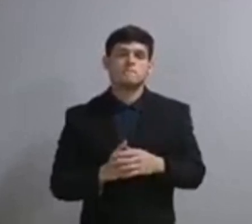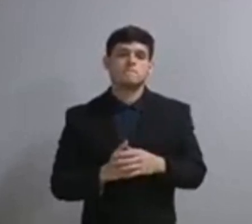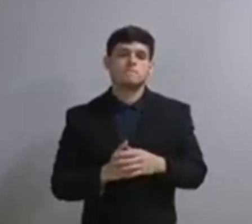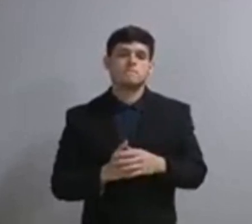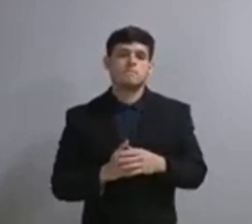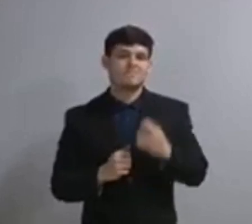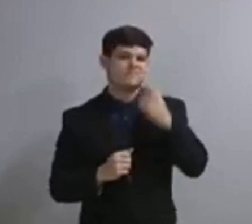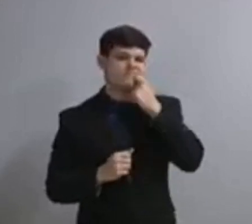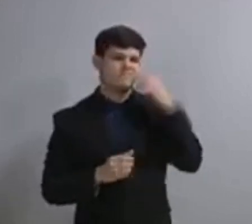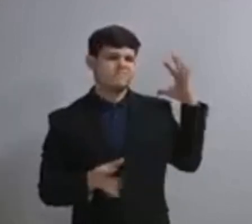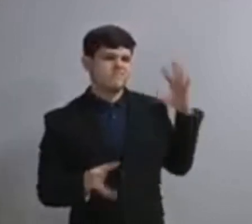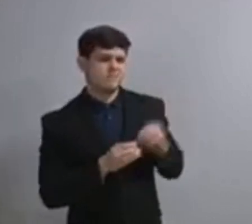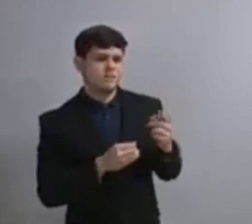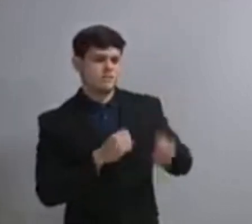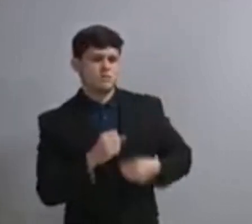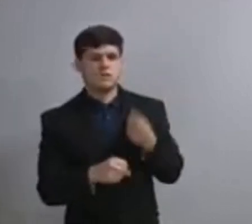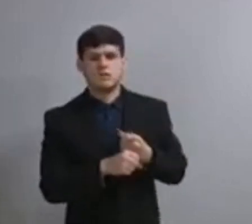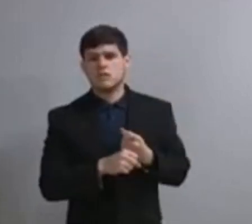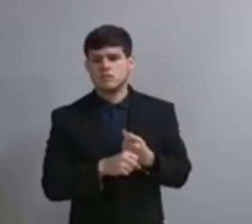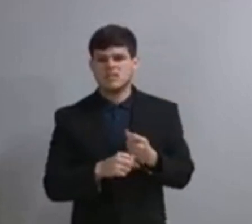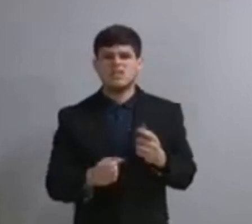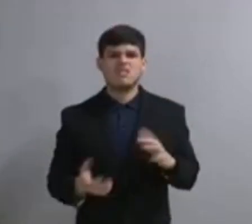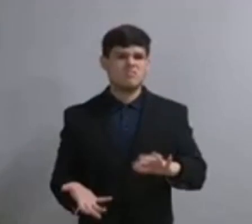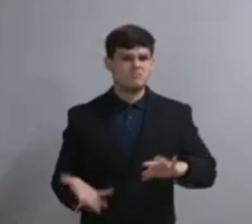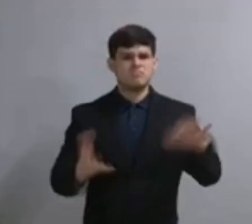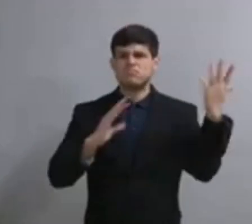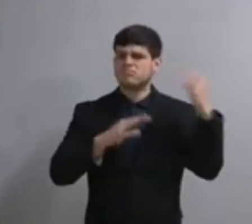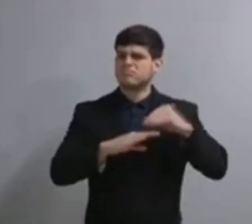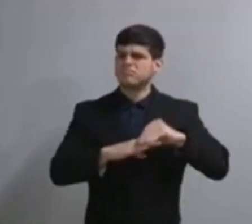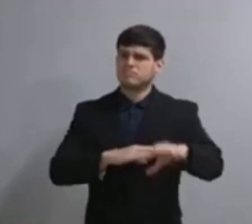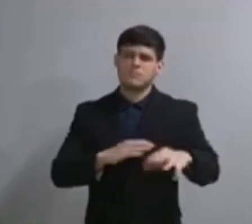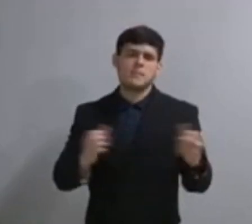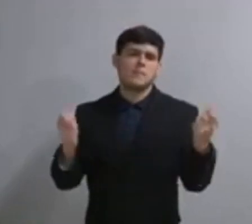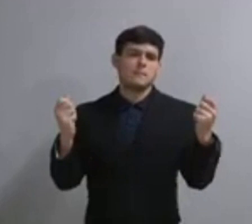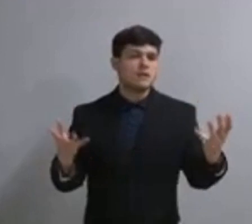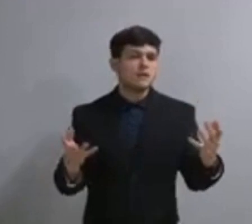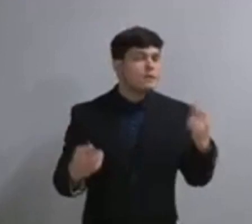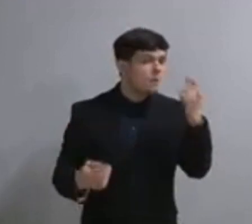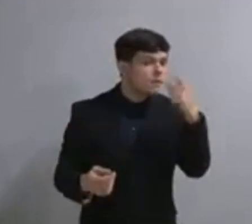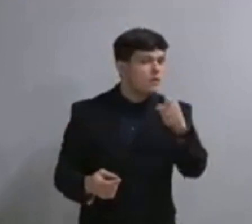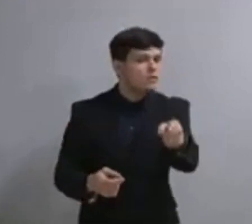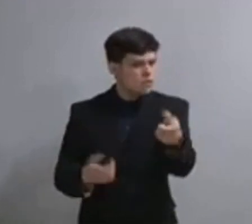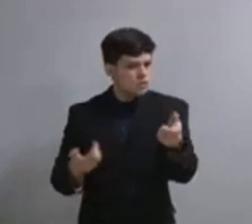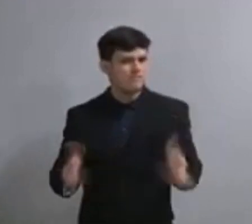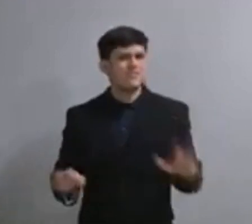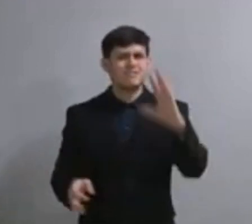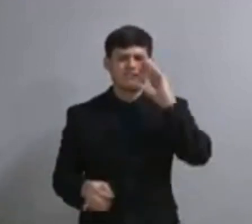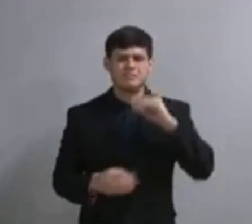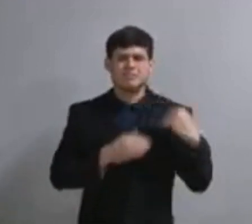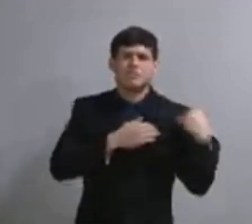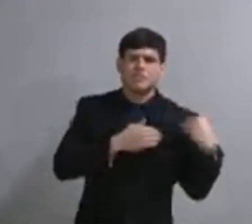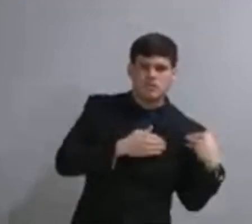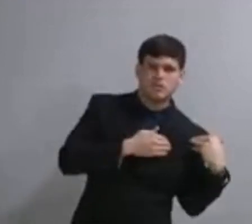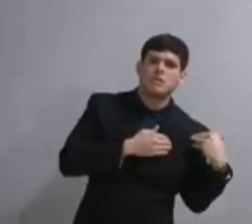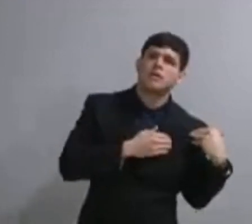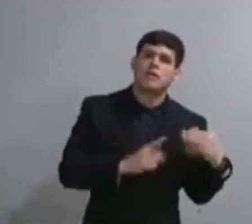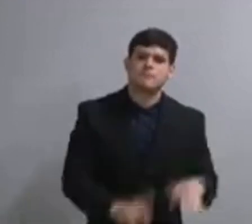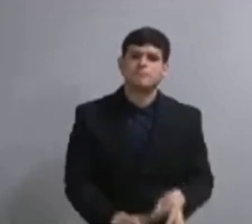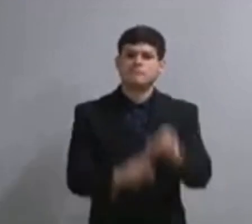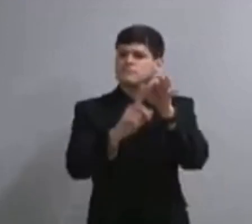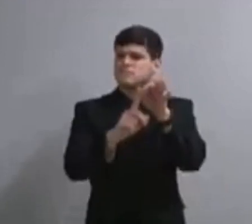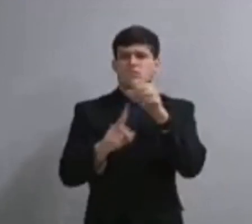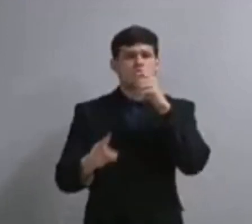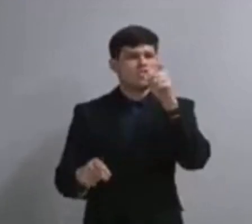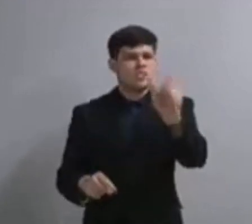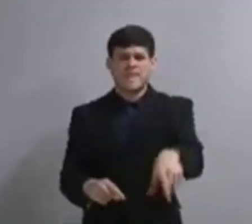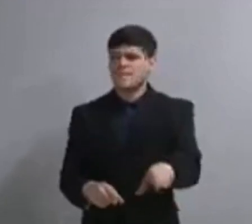This past year has been unkind to many, but you bore burdens that no student should ever